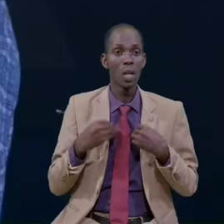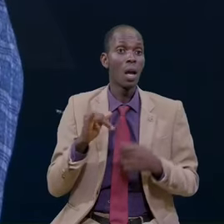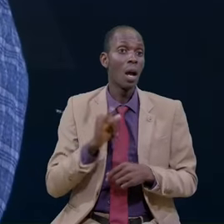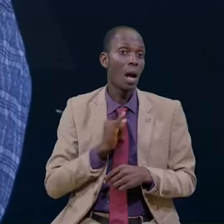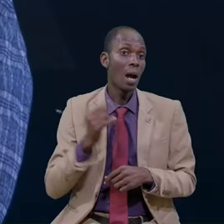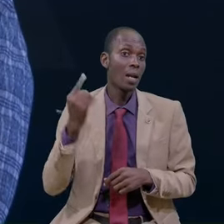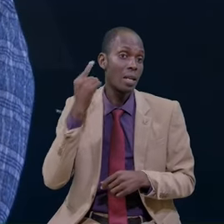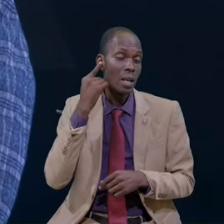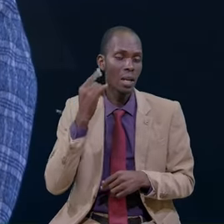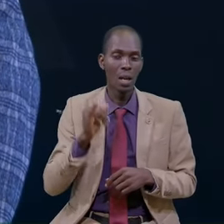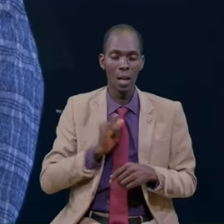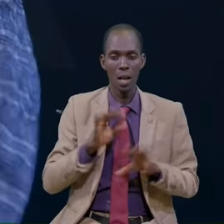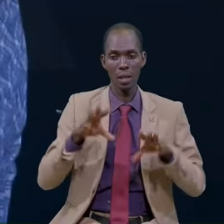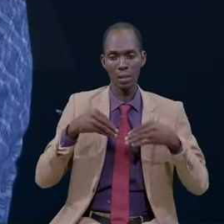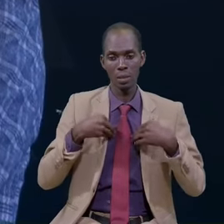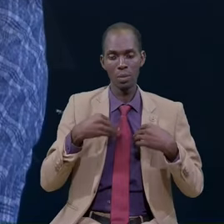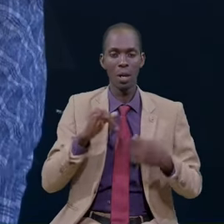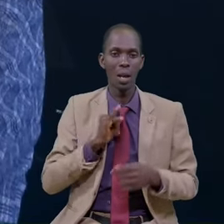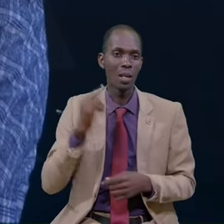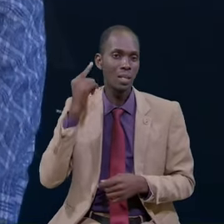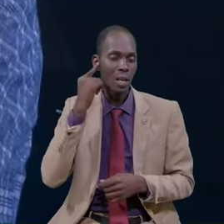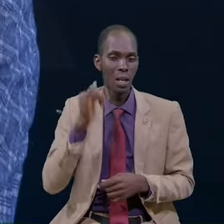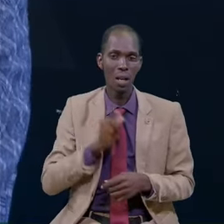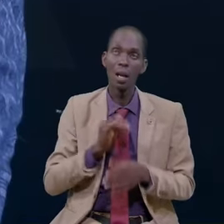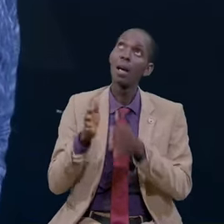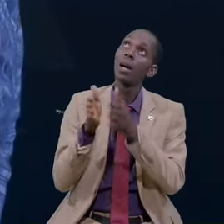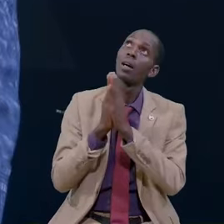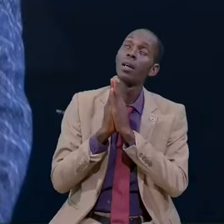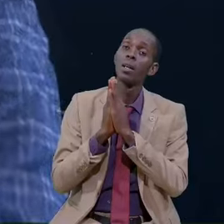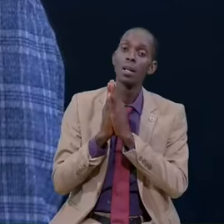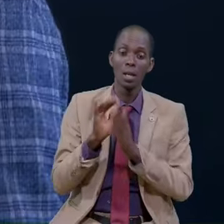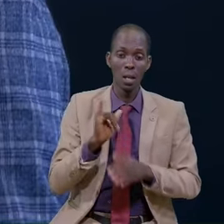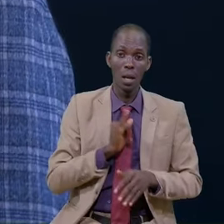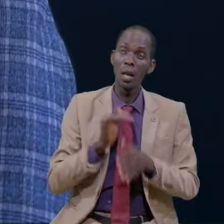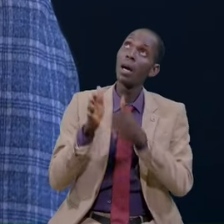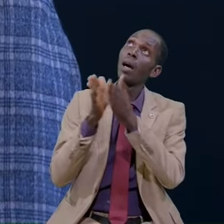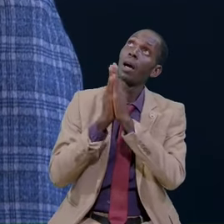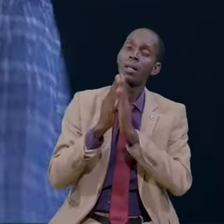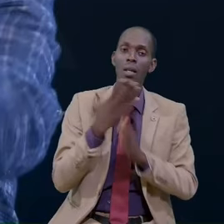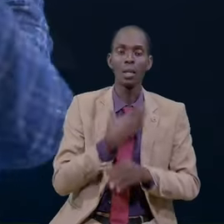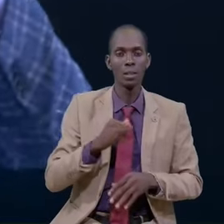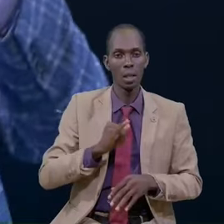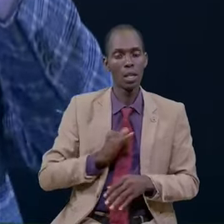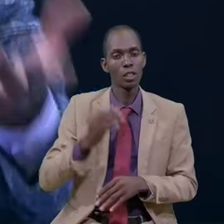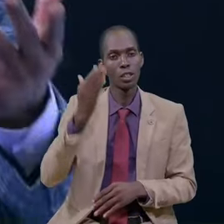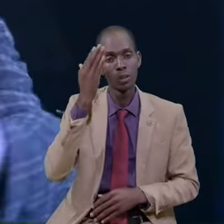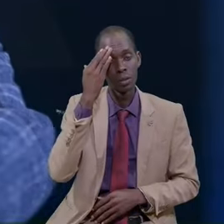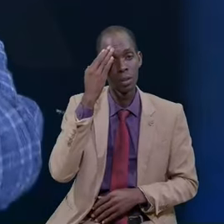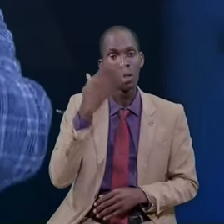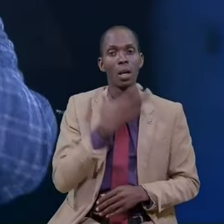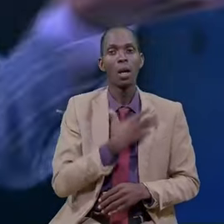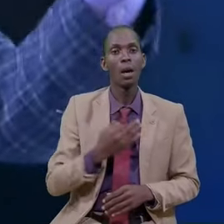I ask I I ask and I acknowledge my